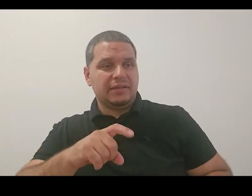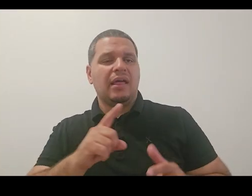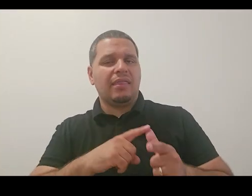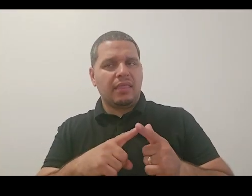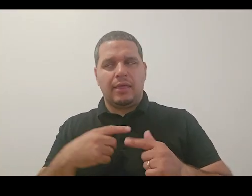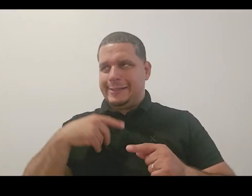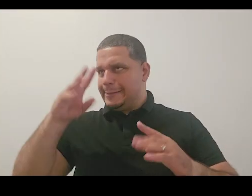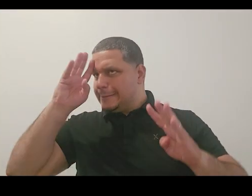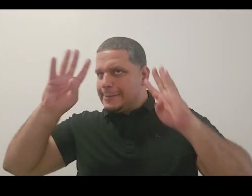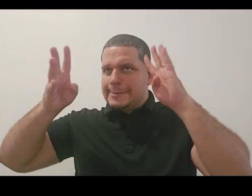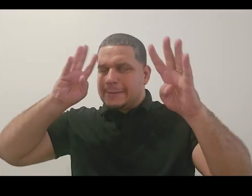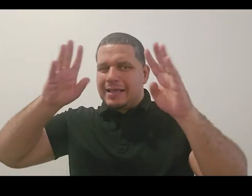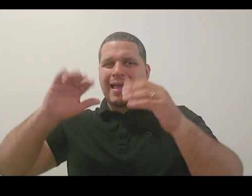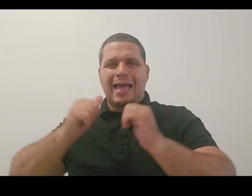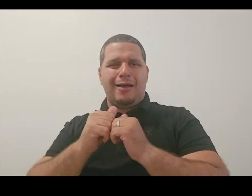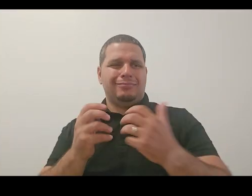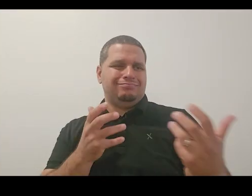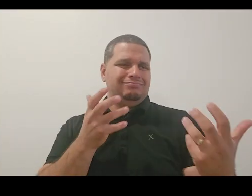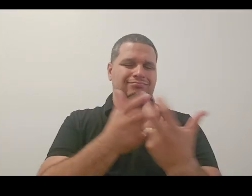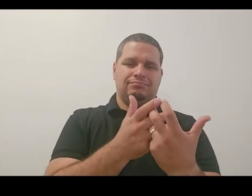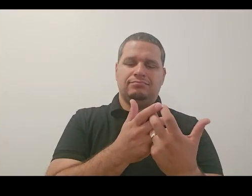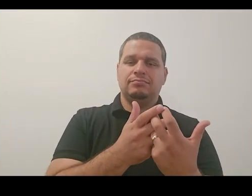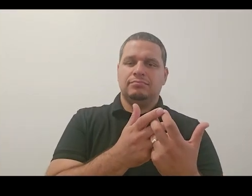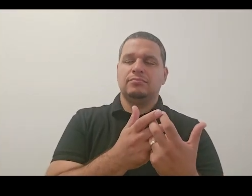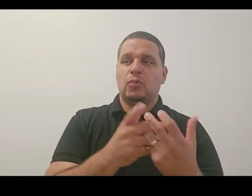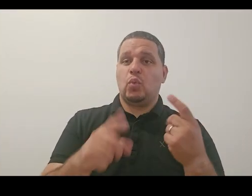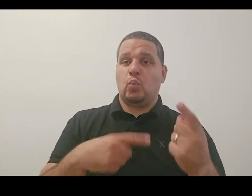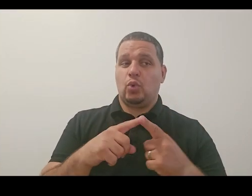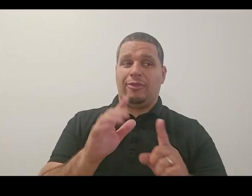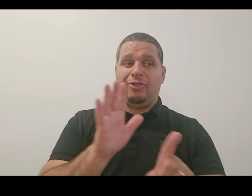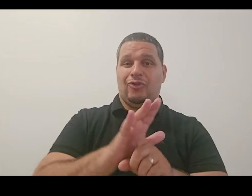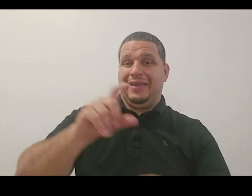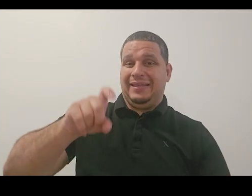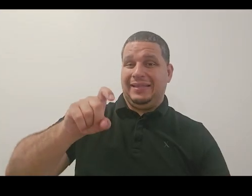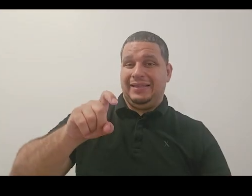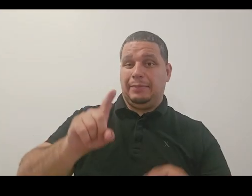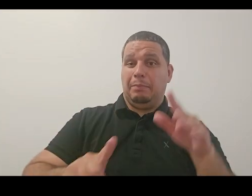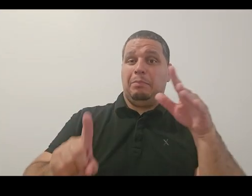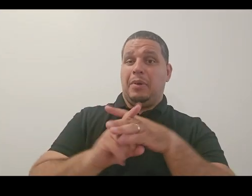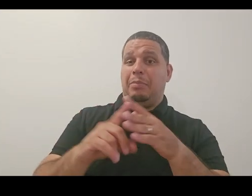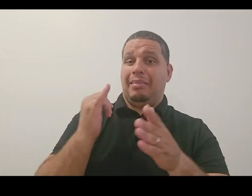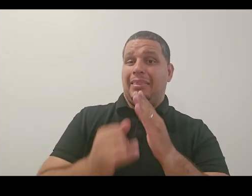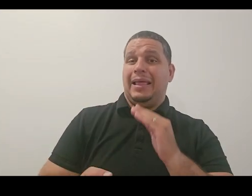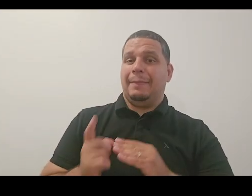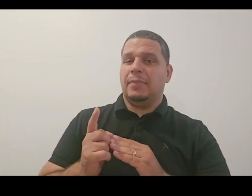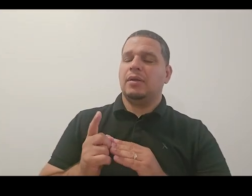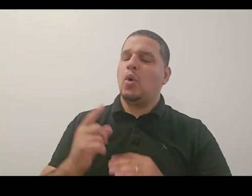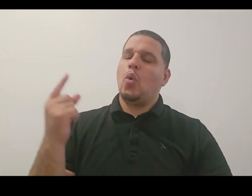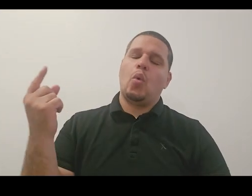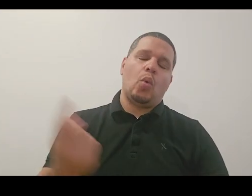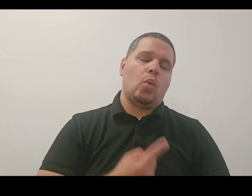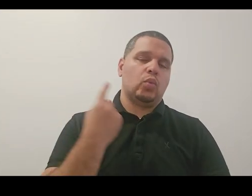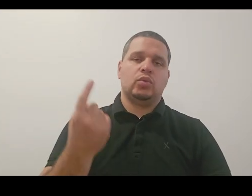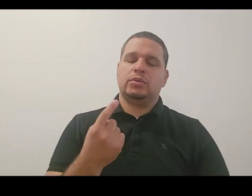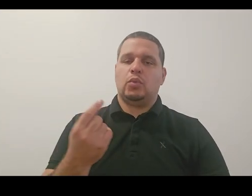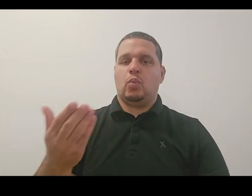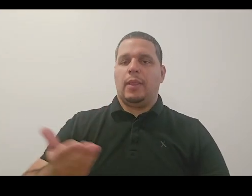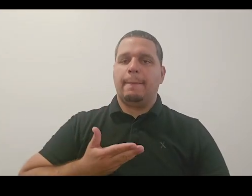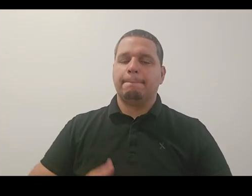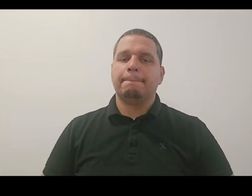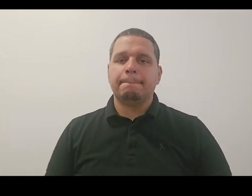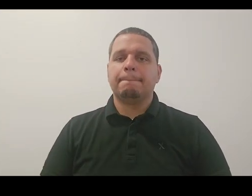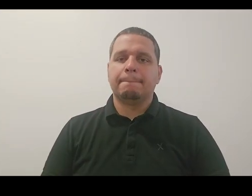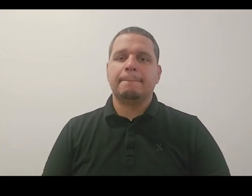need and being creative when needs arise last minute is always